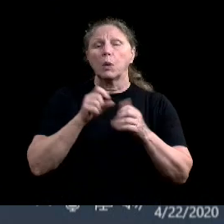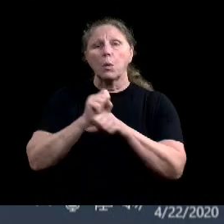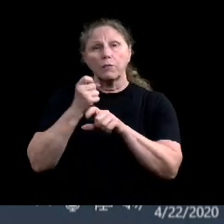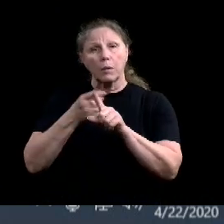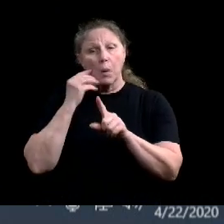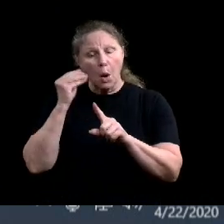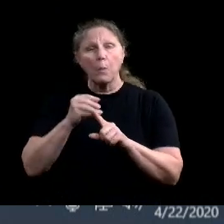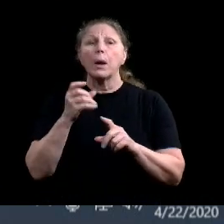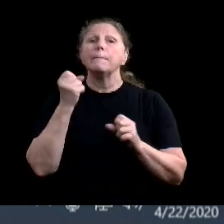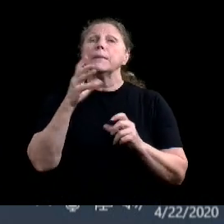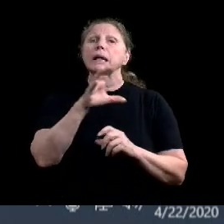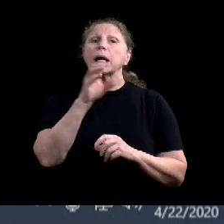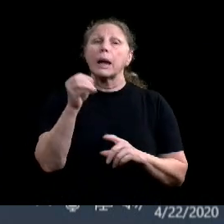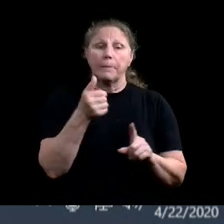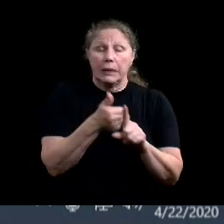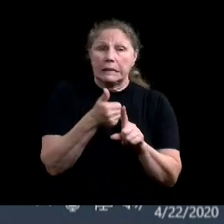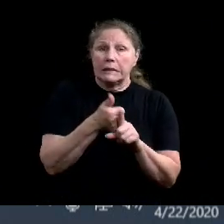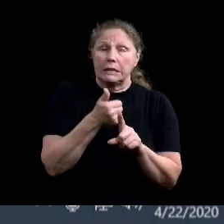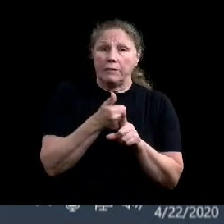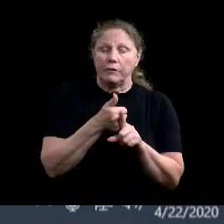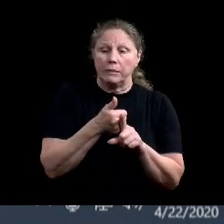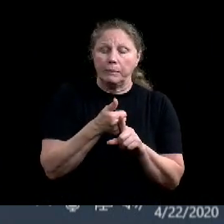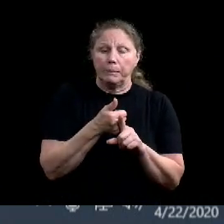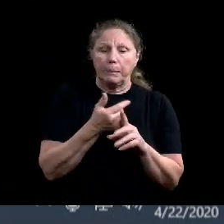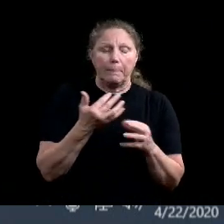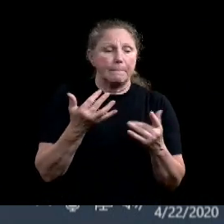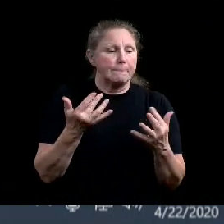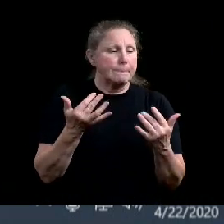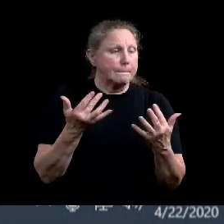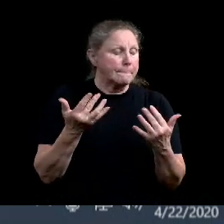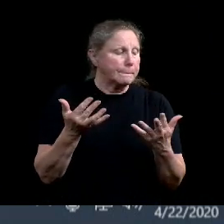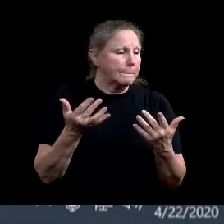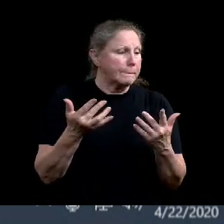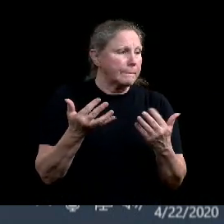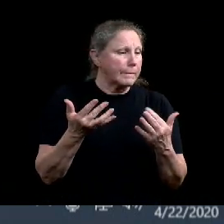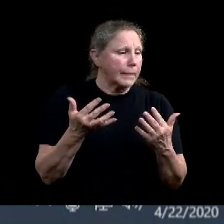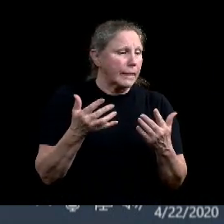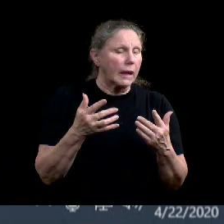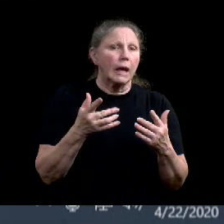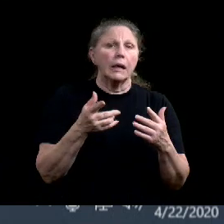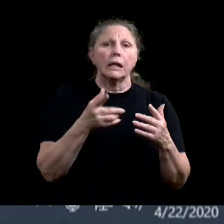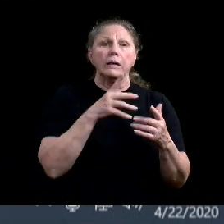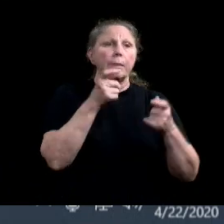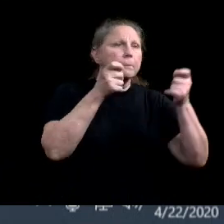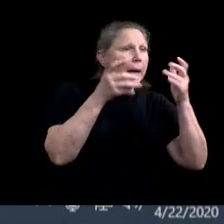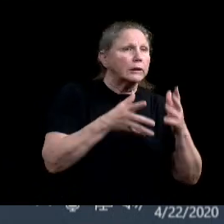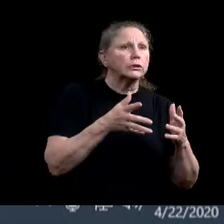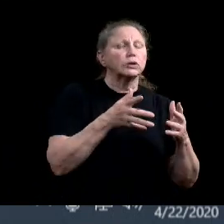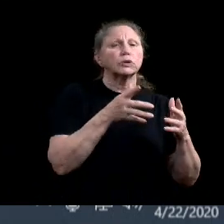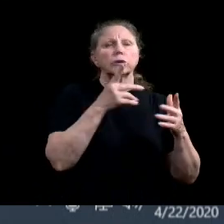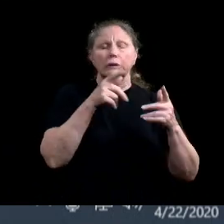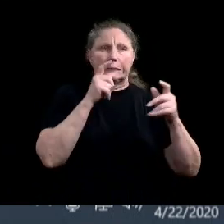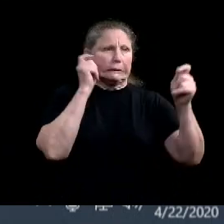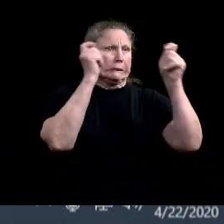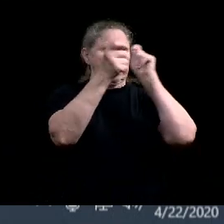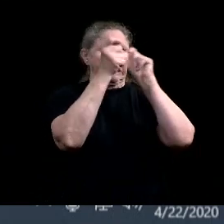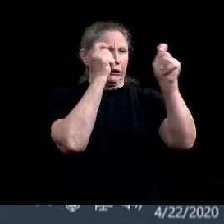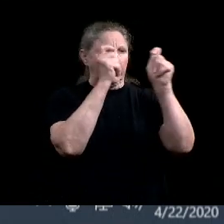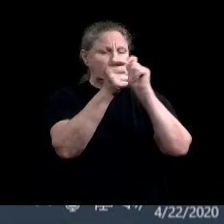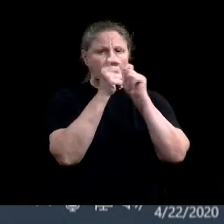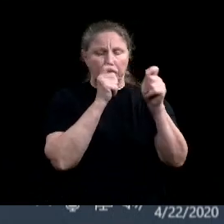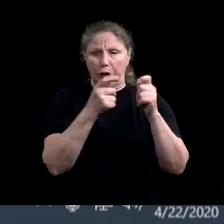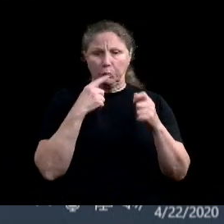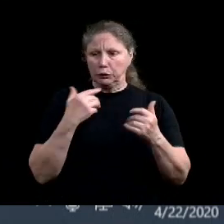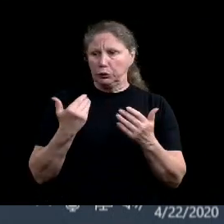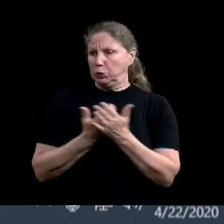of management changes and things that maybe aren't as productive as they normally would due to the